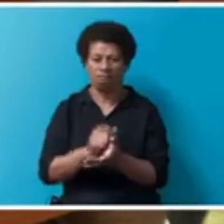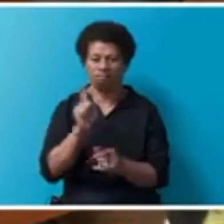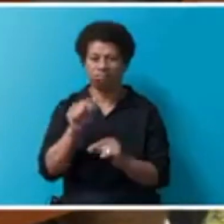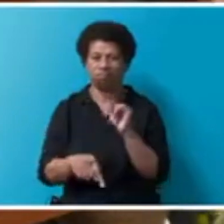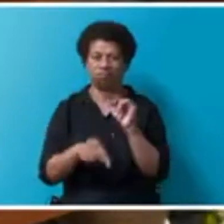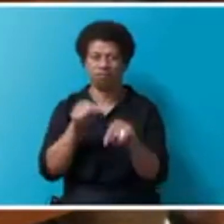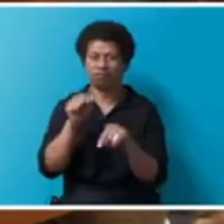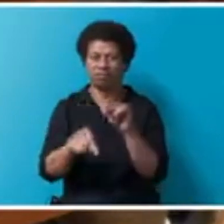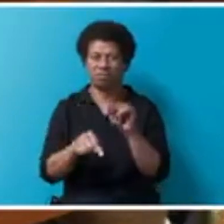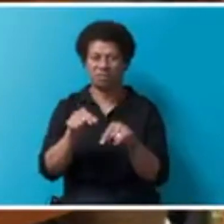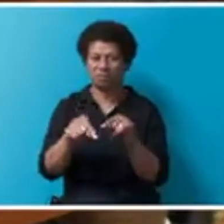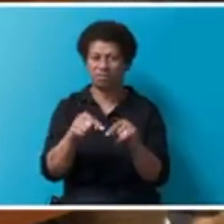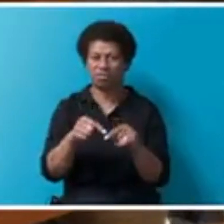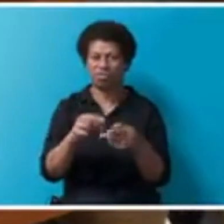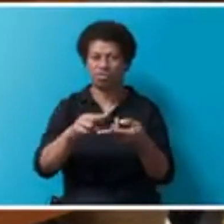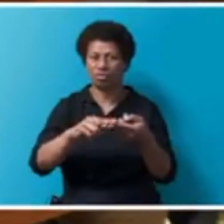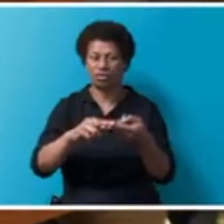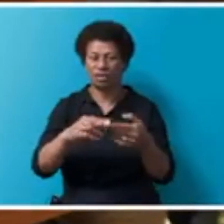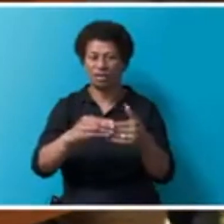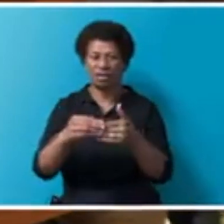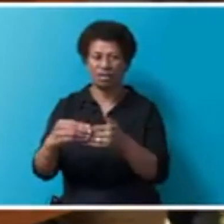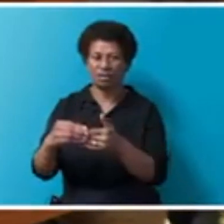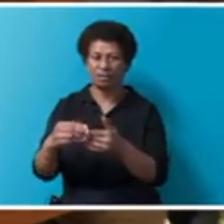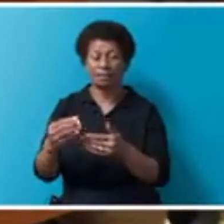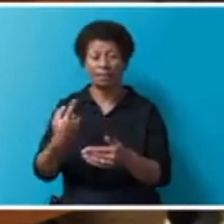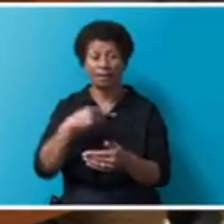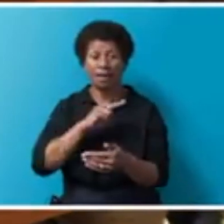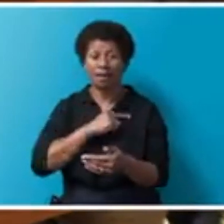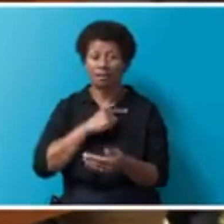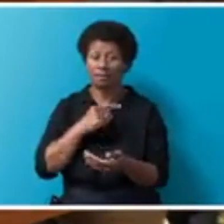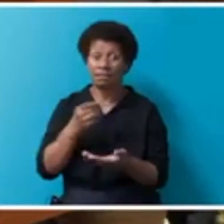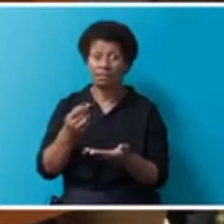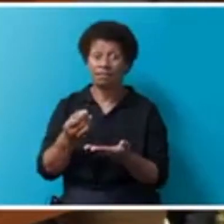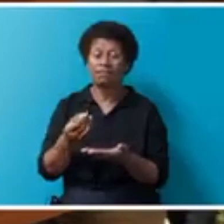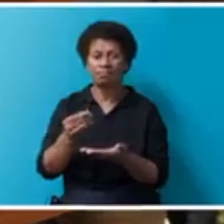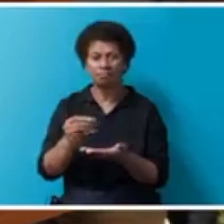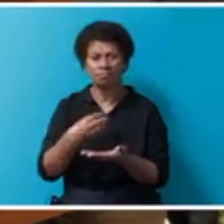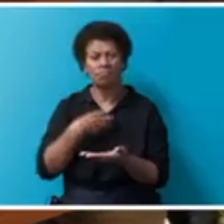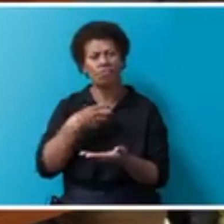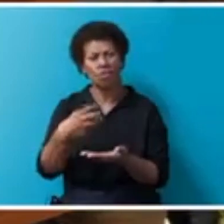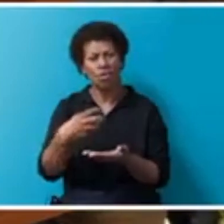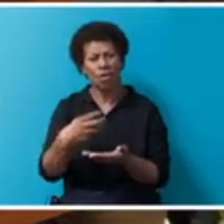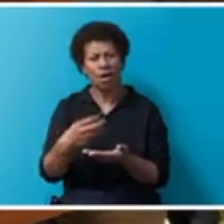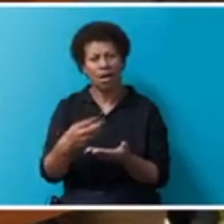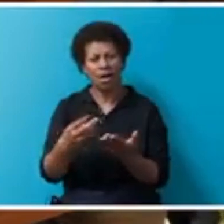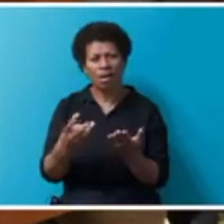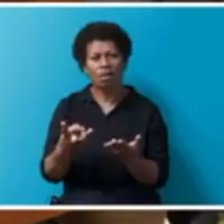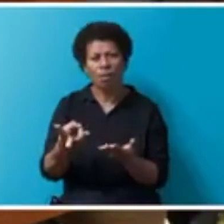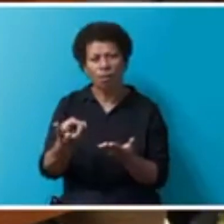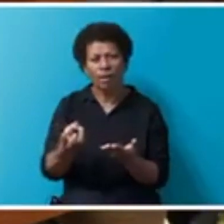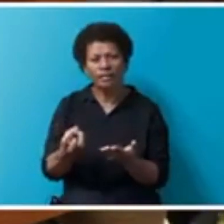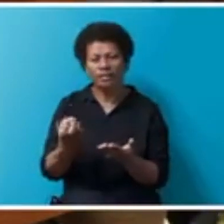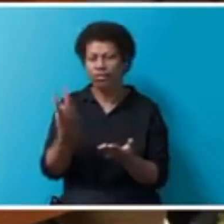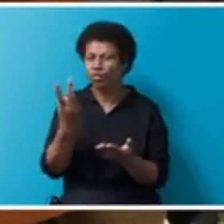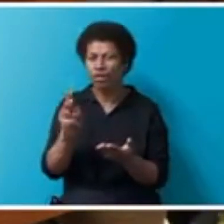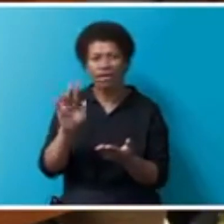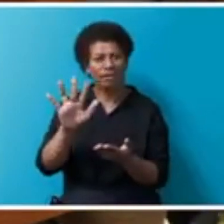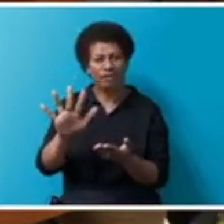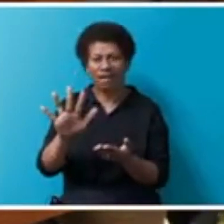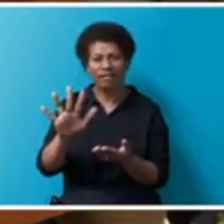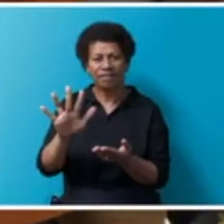sir, we increased the minimum wage by 25% within 12 months, not in drips and